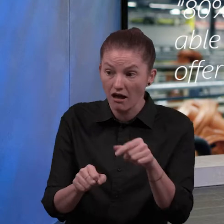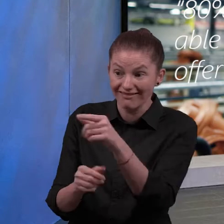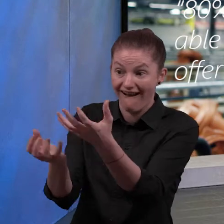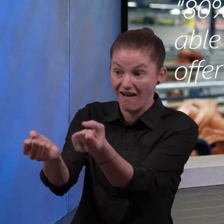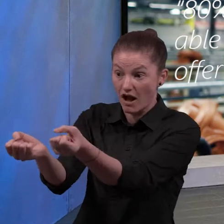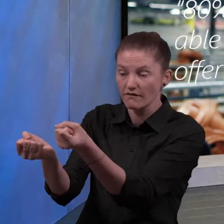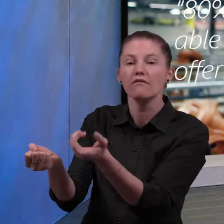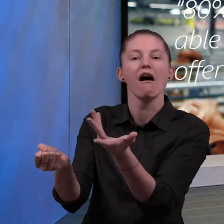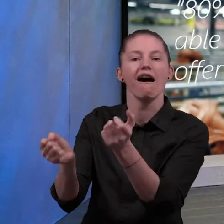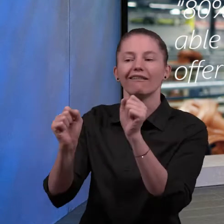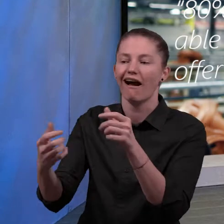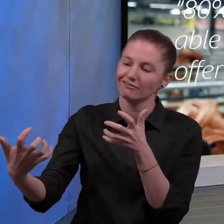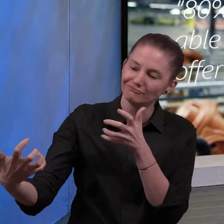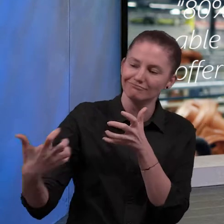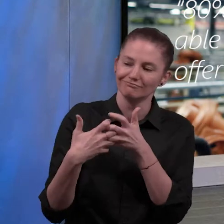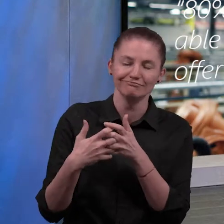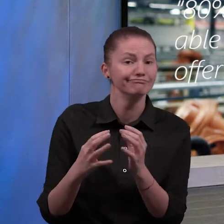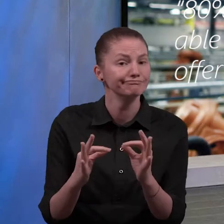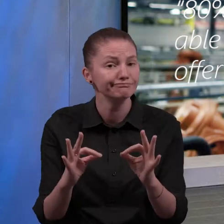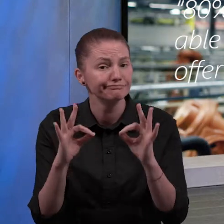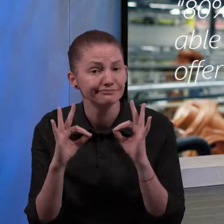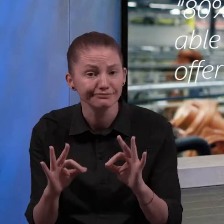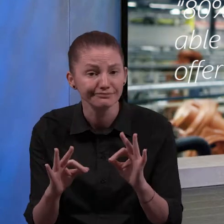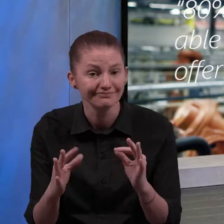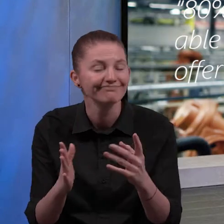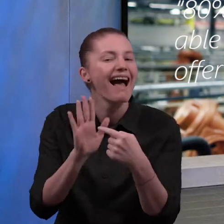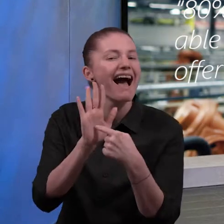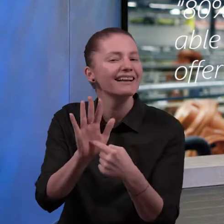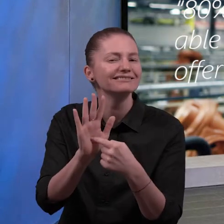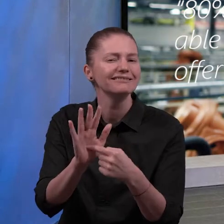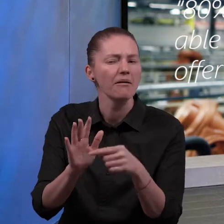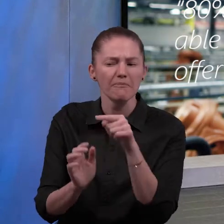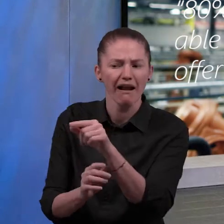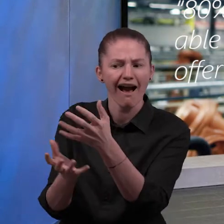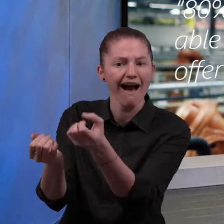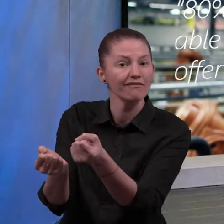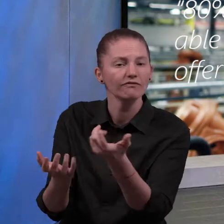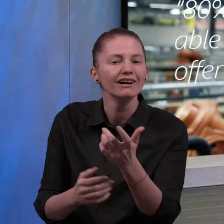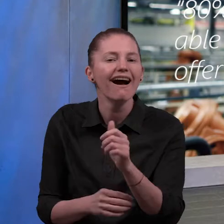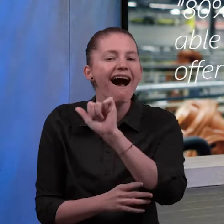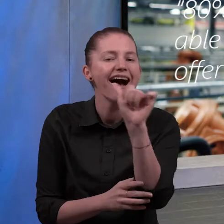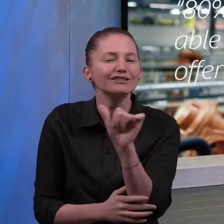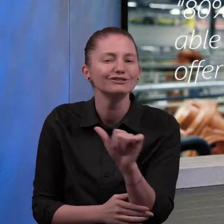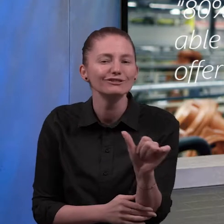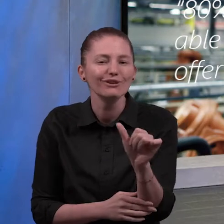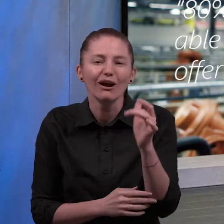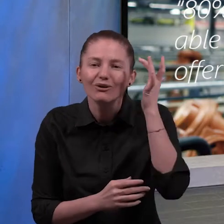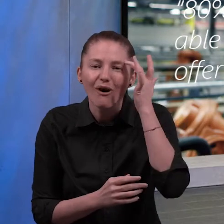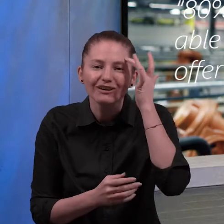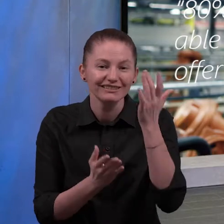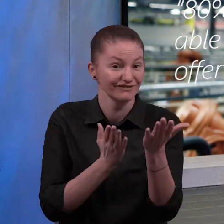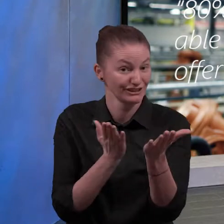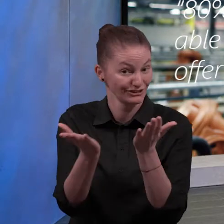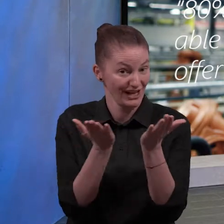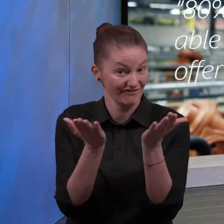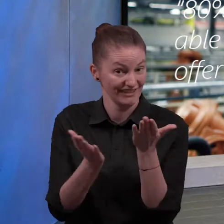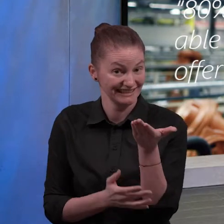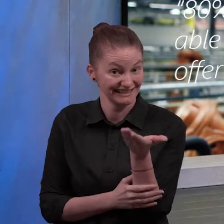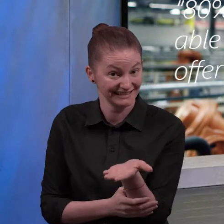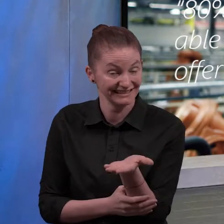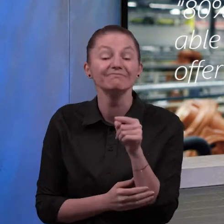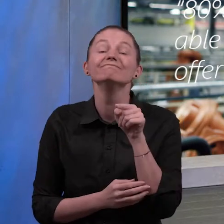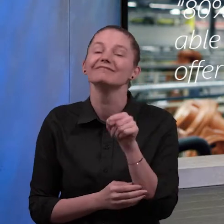the Azure Cognitive Services. Let's take a look at a system where I take an invoice, analyze it,